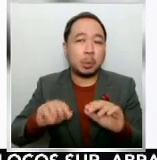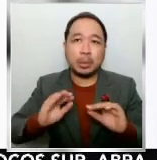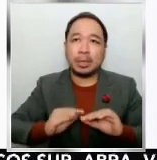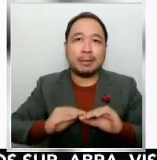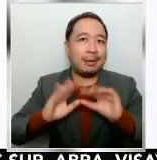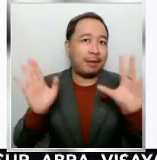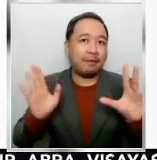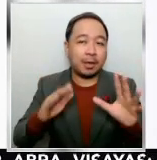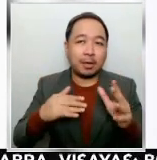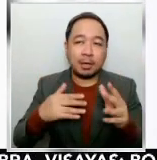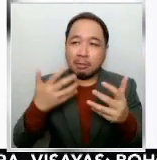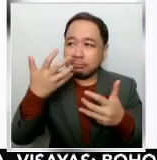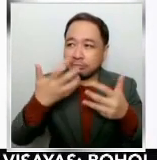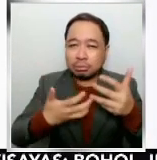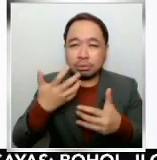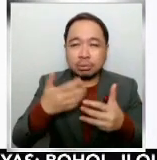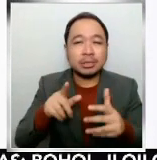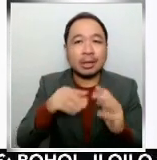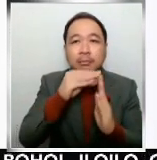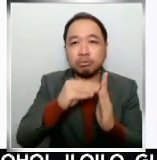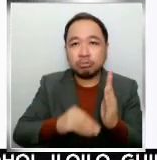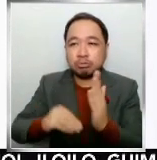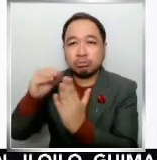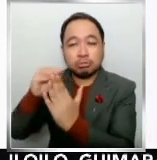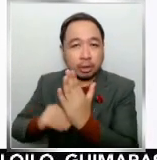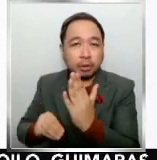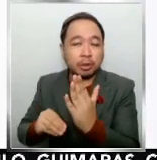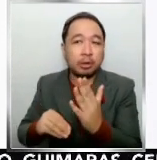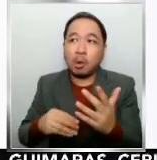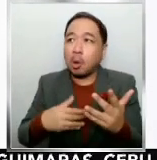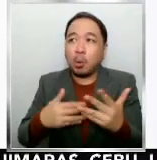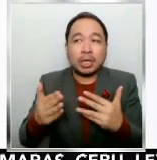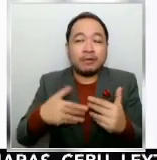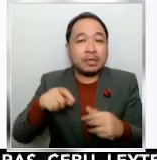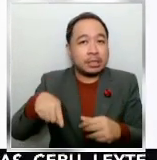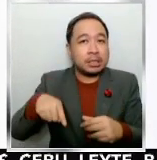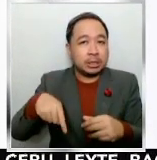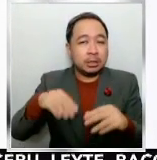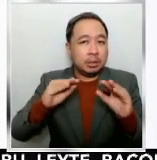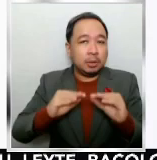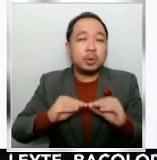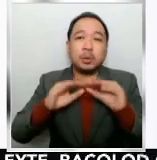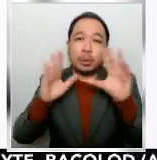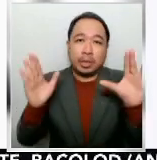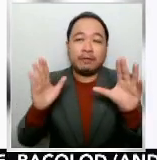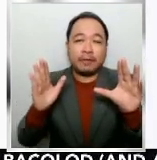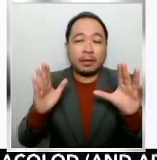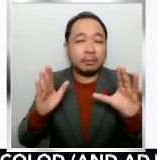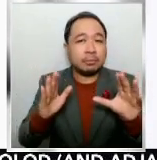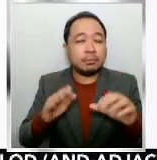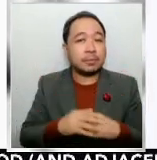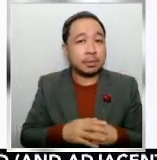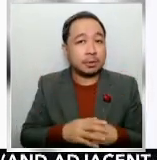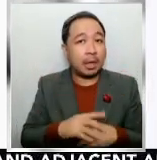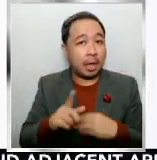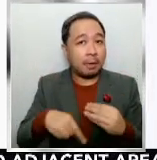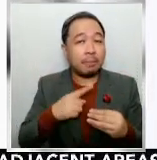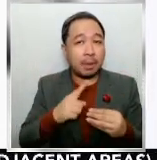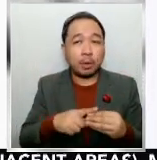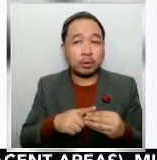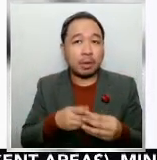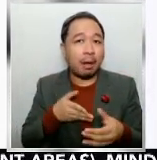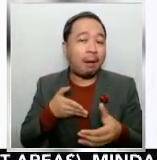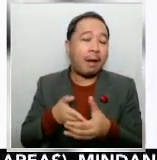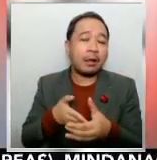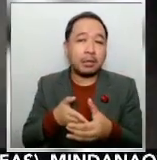inconsistencies in that record or whatever clarifications that might be needed, no, in terms of our anti-agricultural